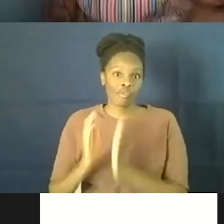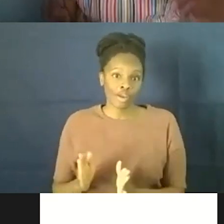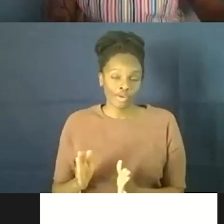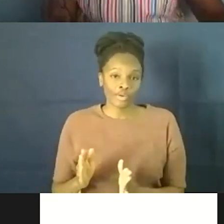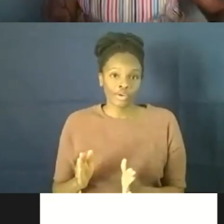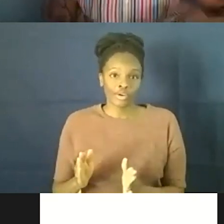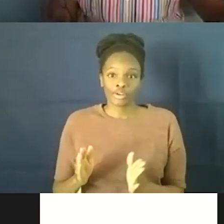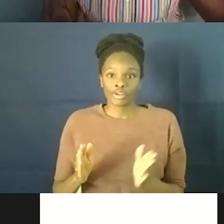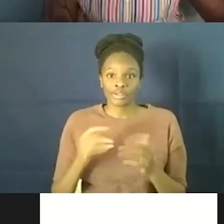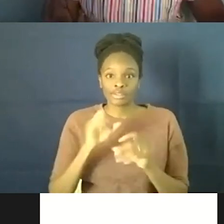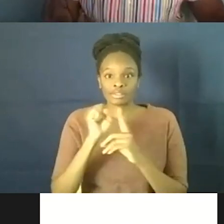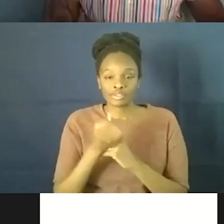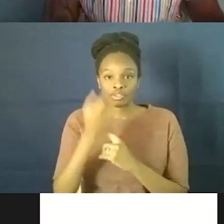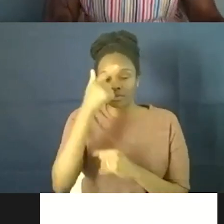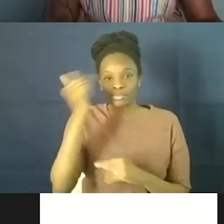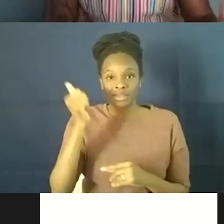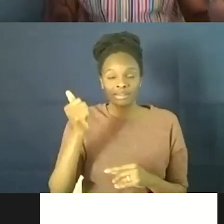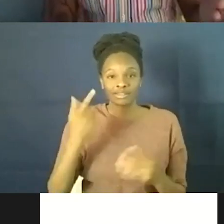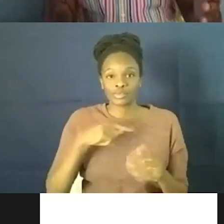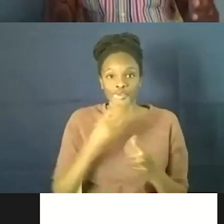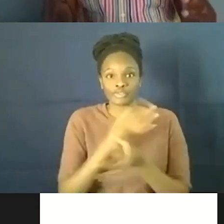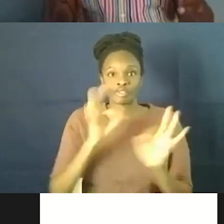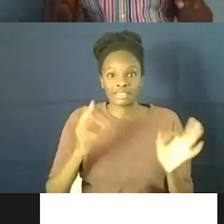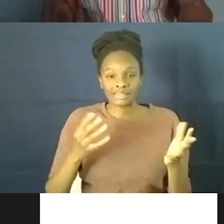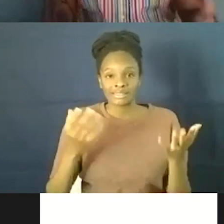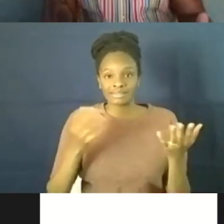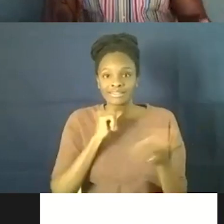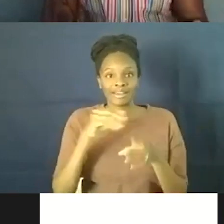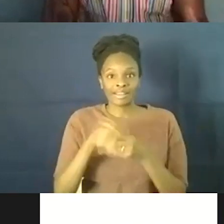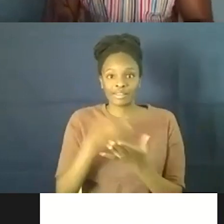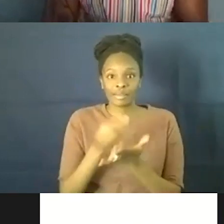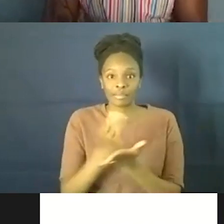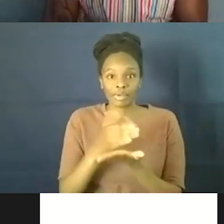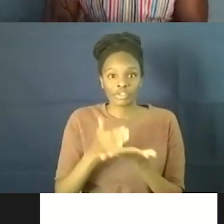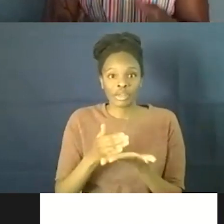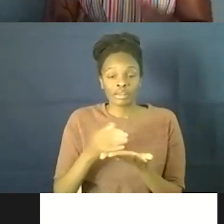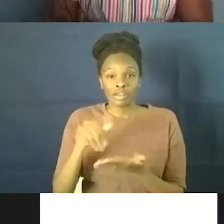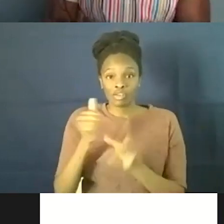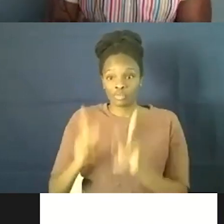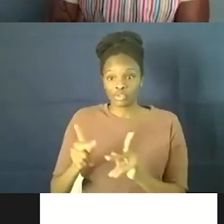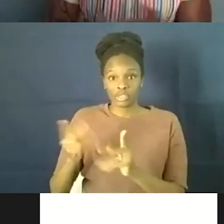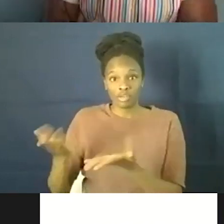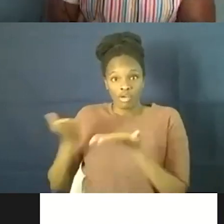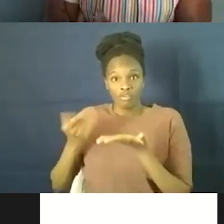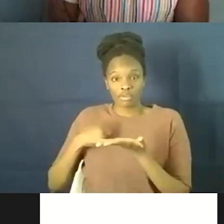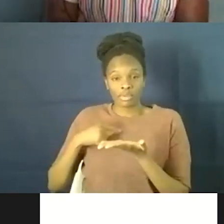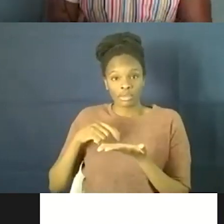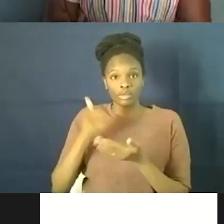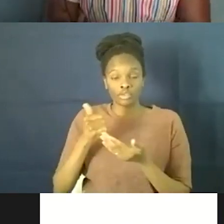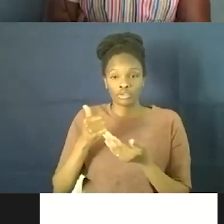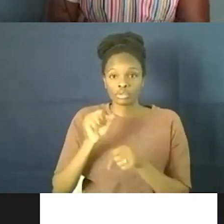You know, the studio will pay for us out of their budgets or whatever. And I actually was offered another job at staff writer level to be my